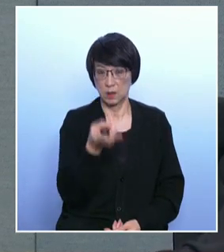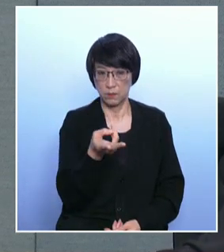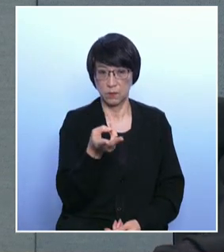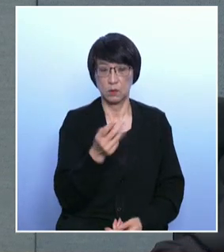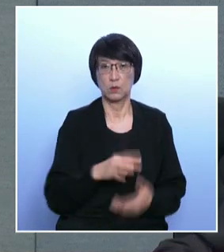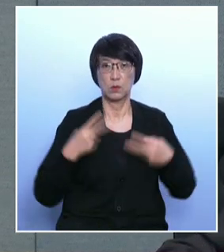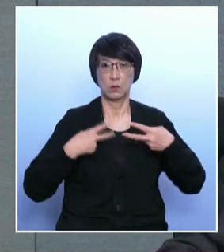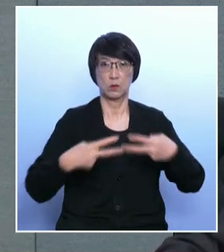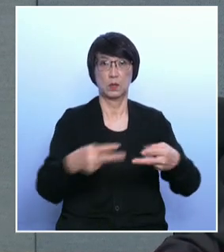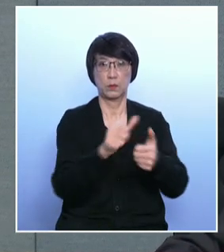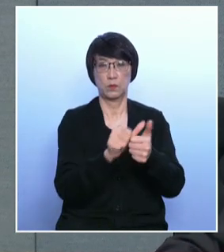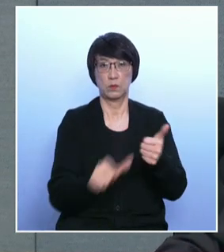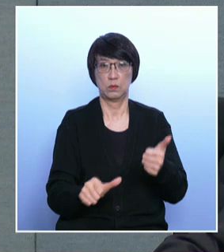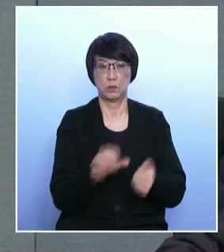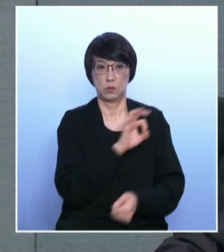3 months.